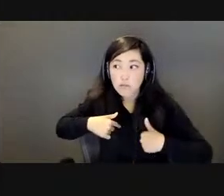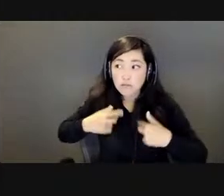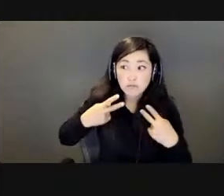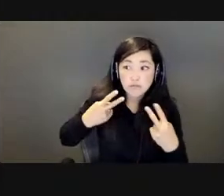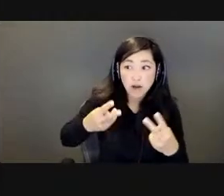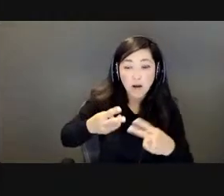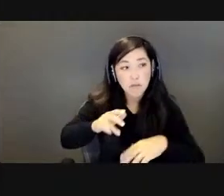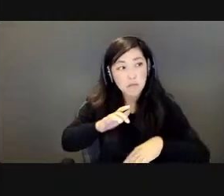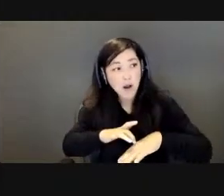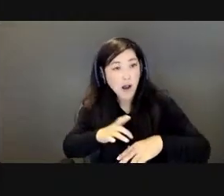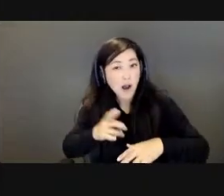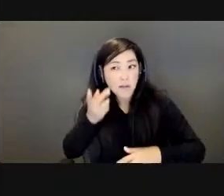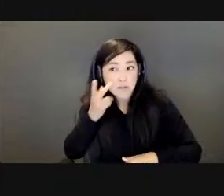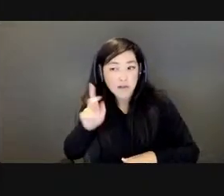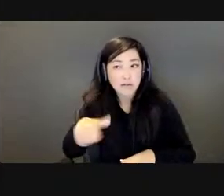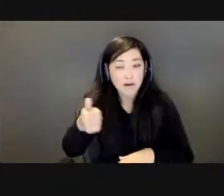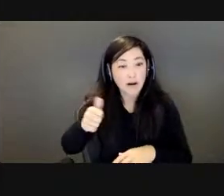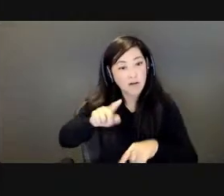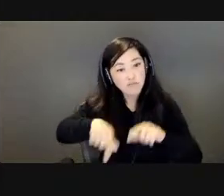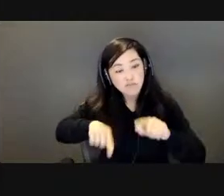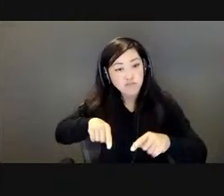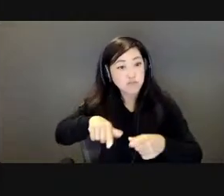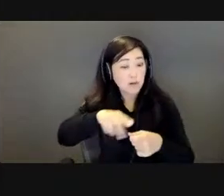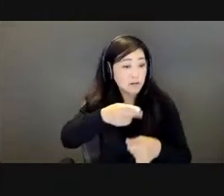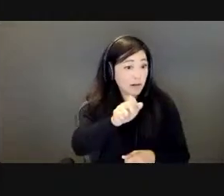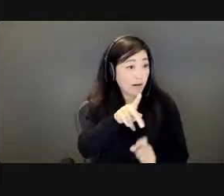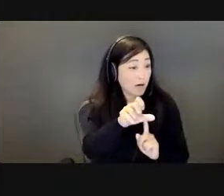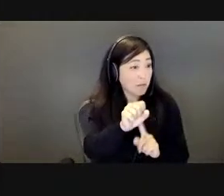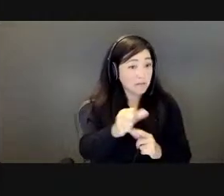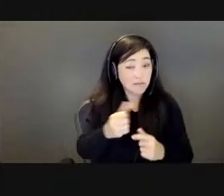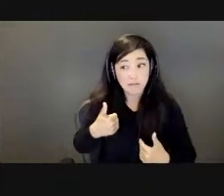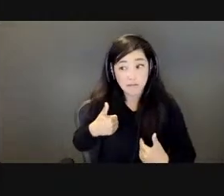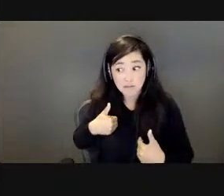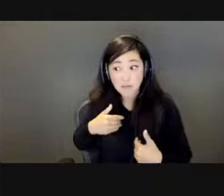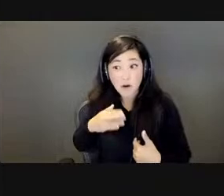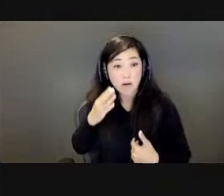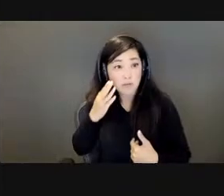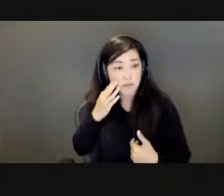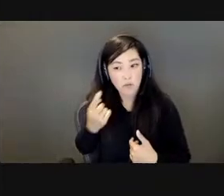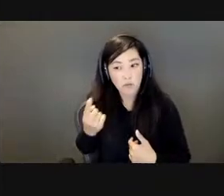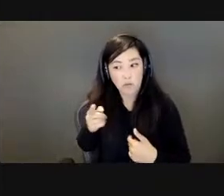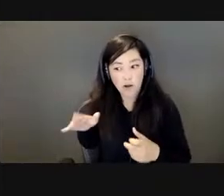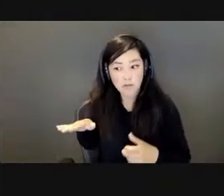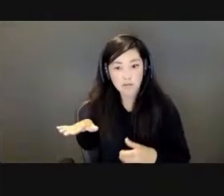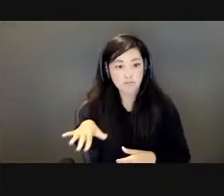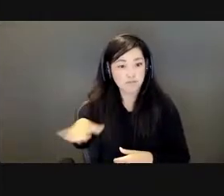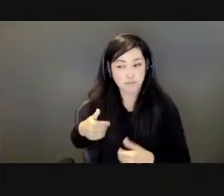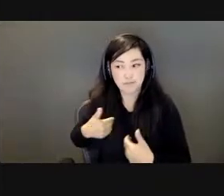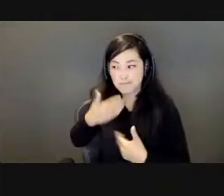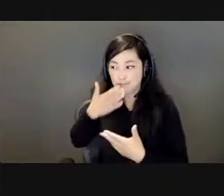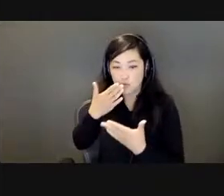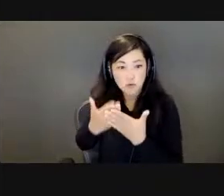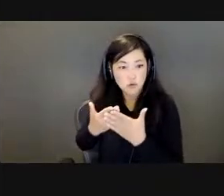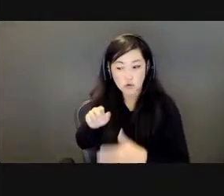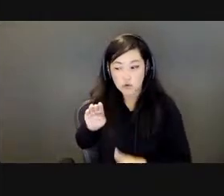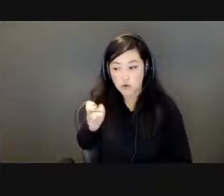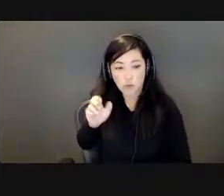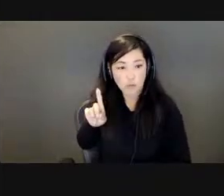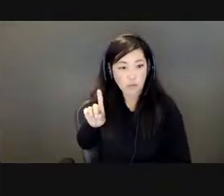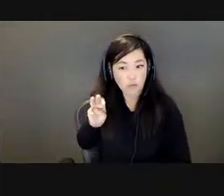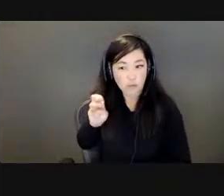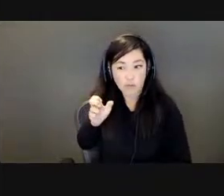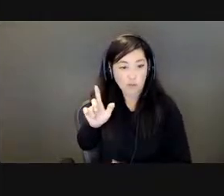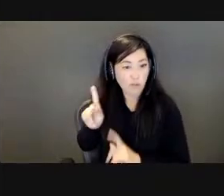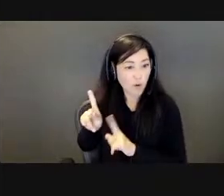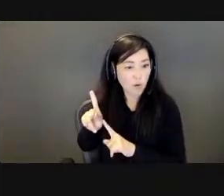and I heard of one area that did have a great boardwalk, which like, oh, you should go check this out. It's awesome. It's nice